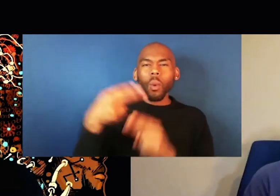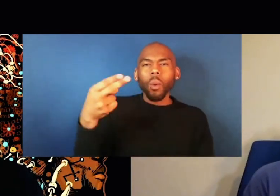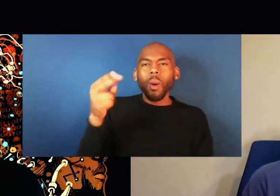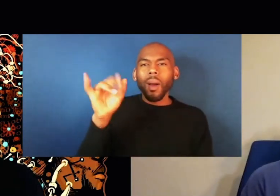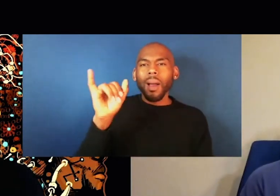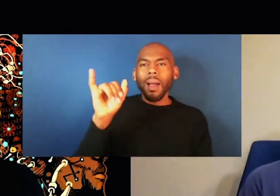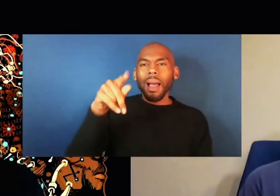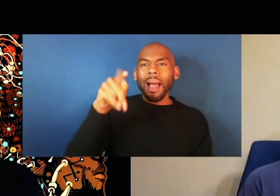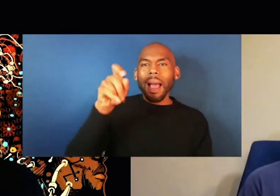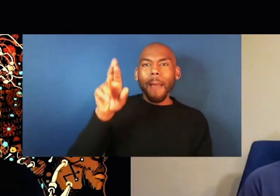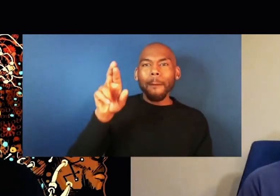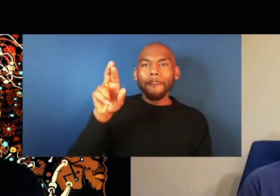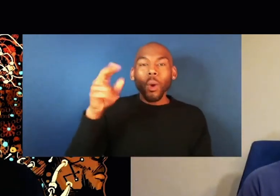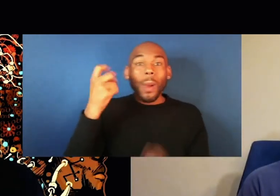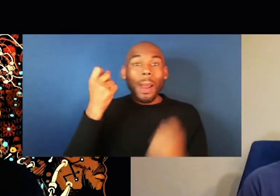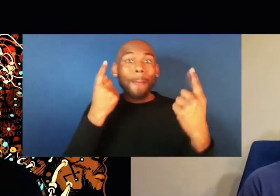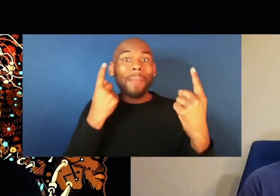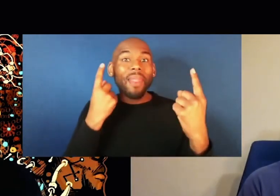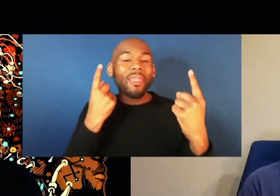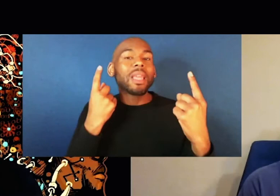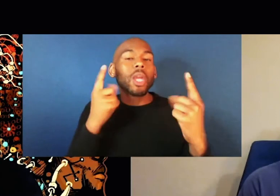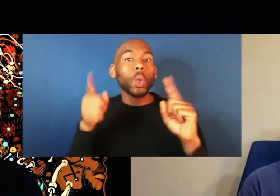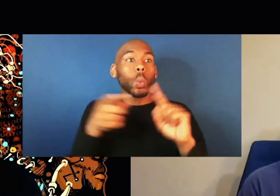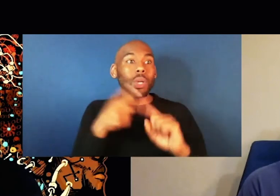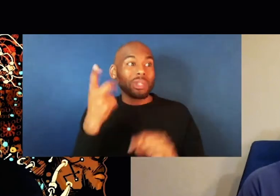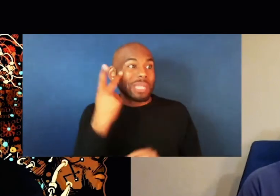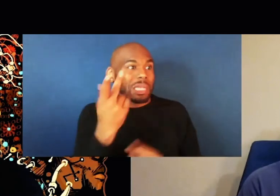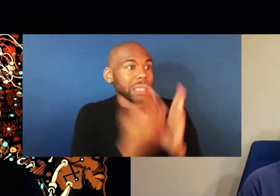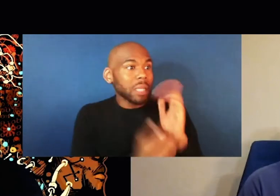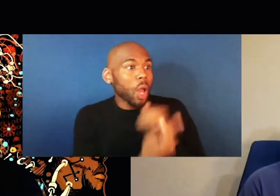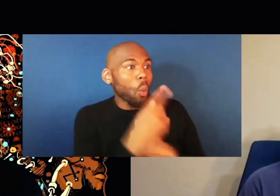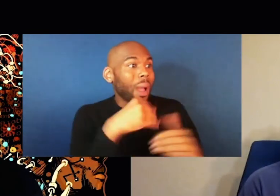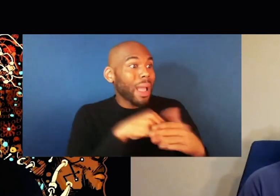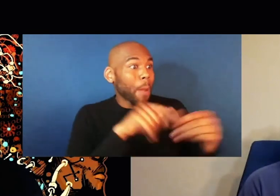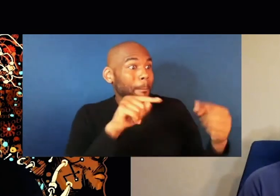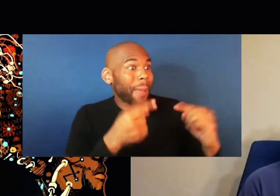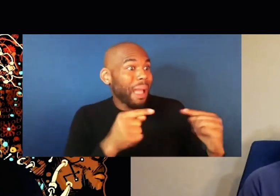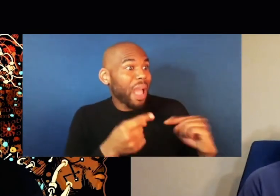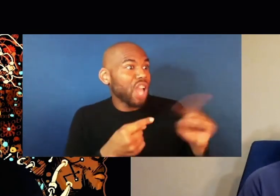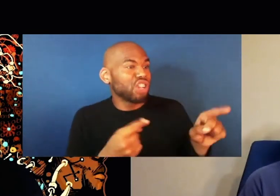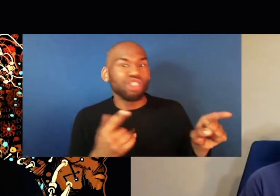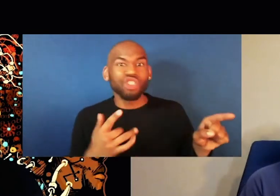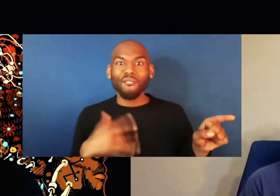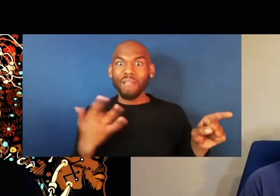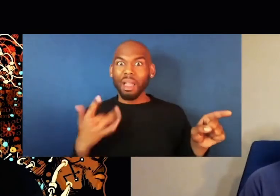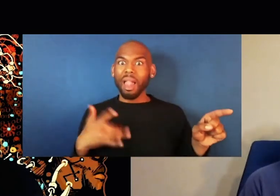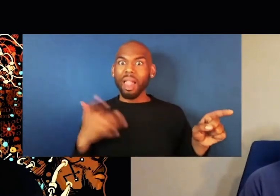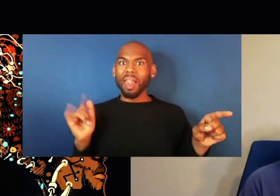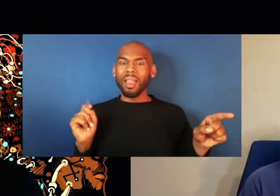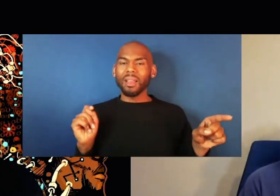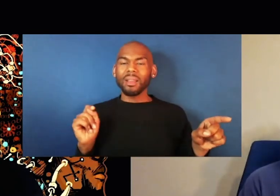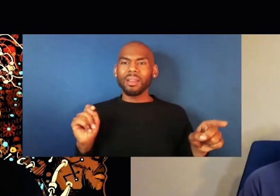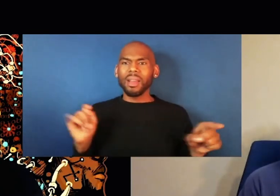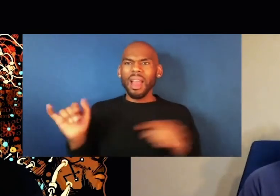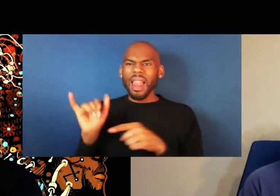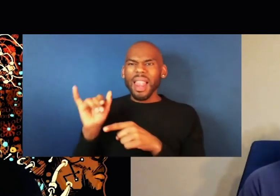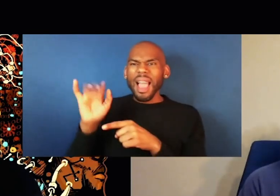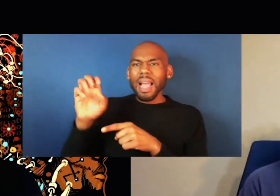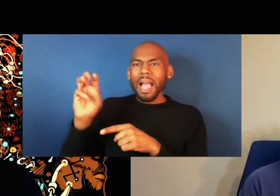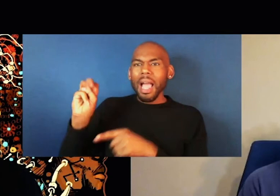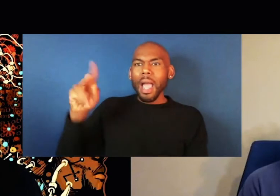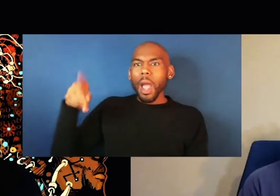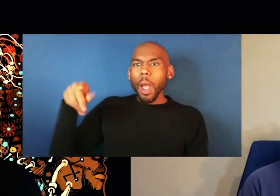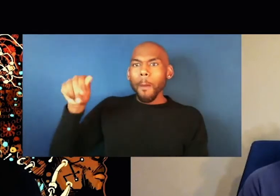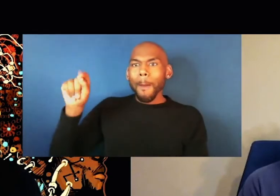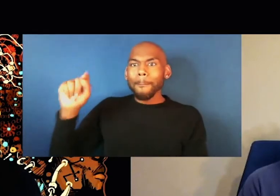hyperempathy. So when she sees someone in pain, she feels it. Oh, like an empath. Like an empath, but it's